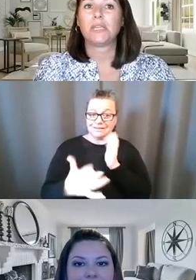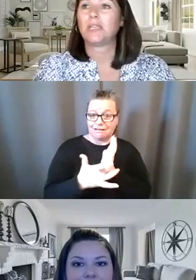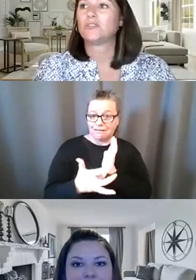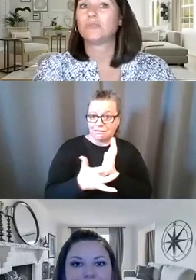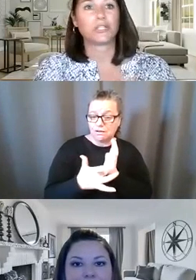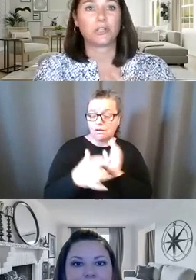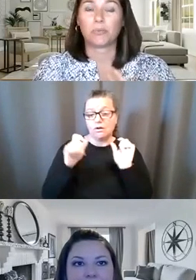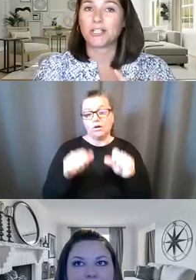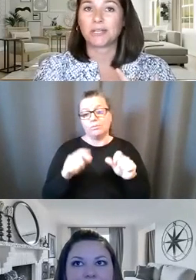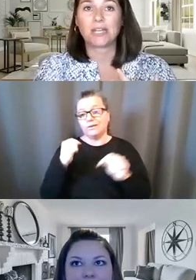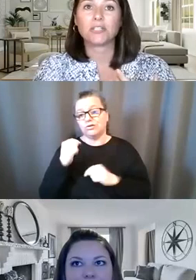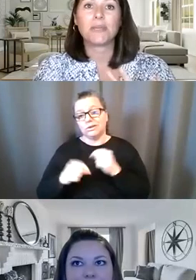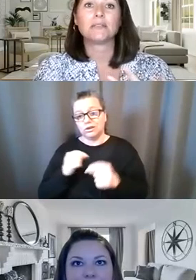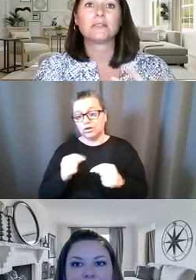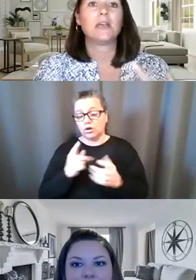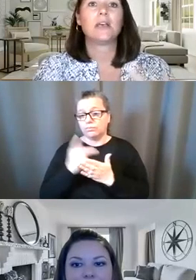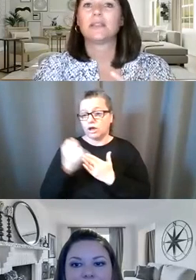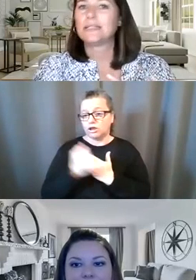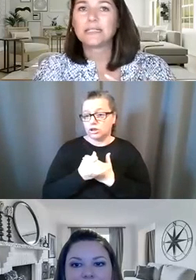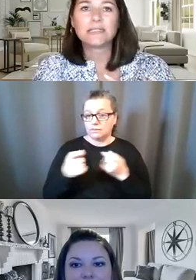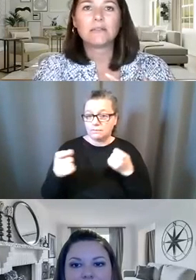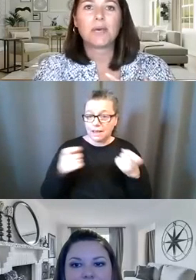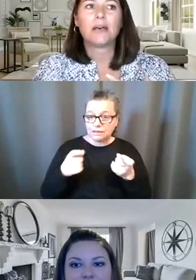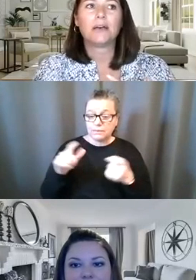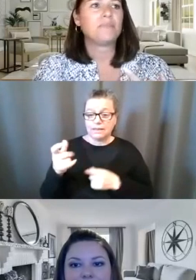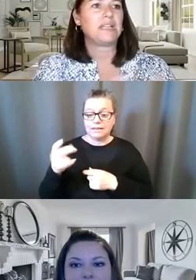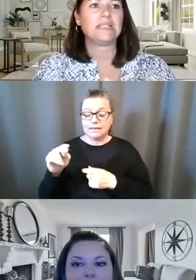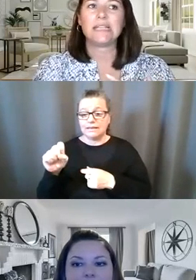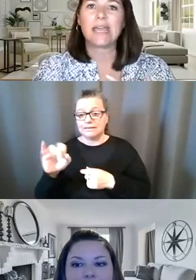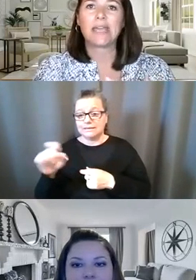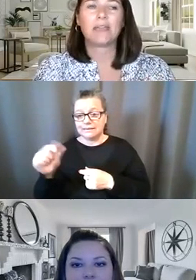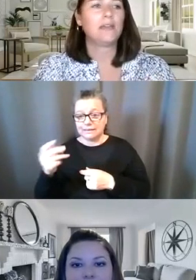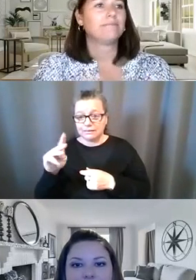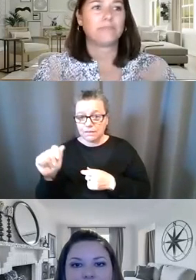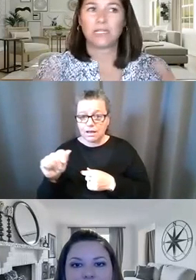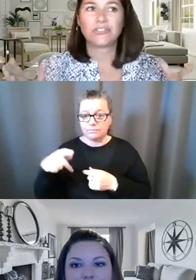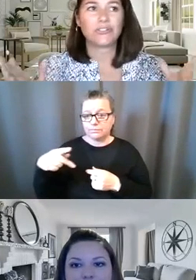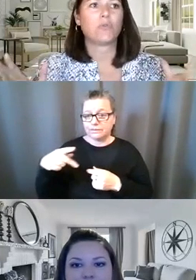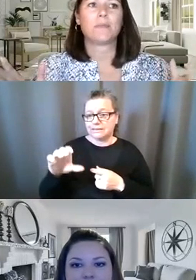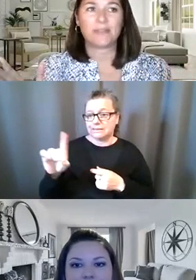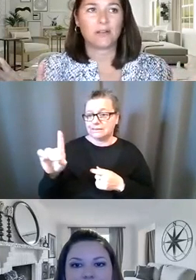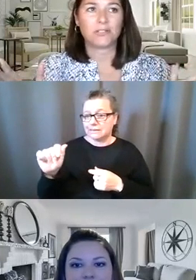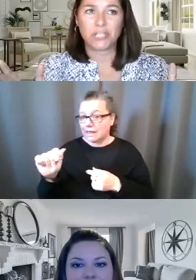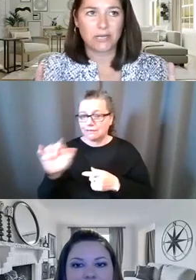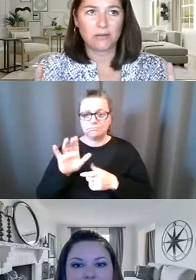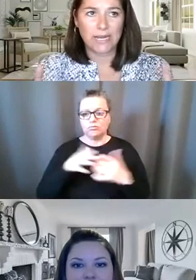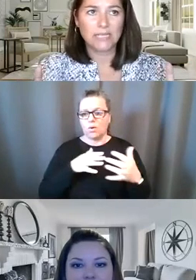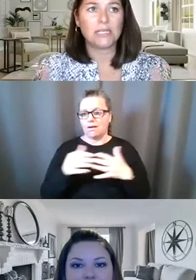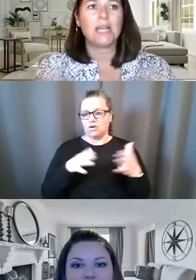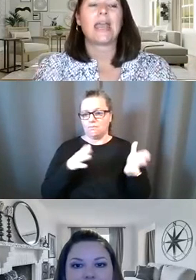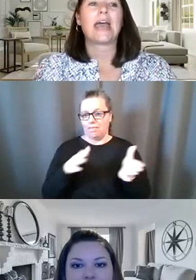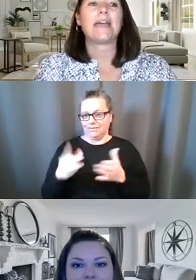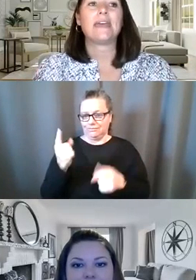could be traditional project management, Lean Six Sigma, PDCA, insert your methodology here,